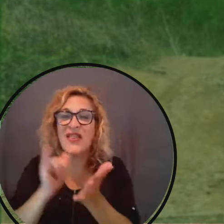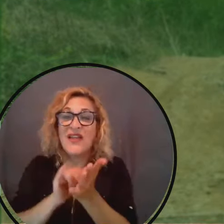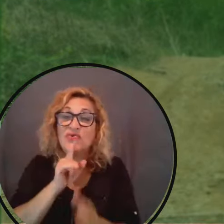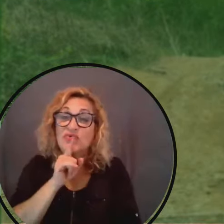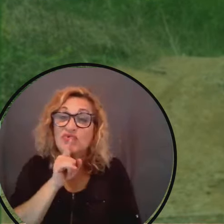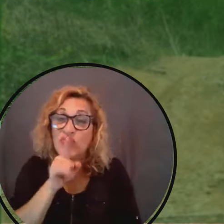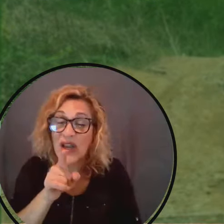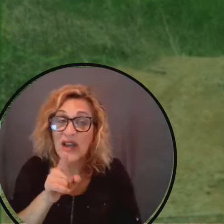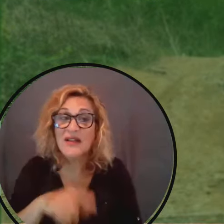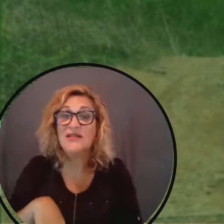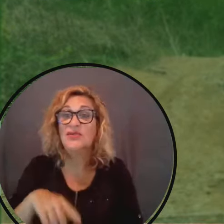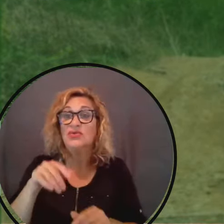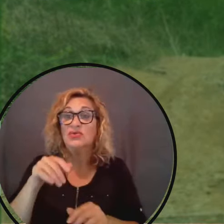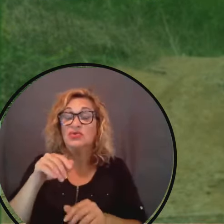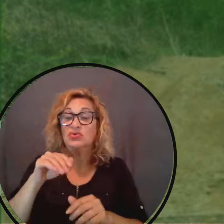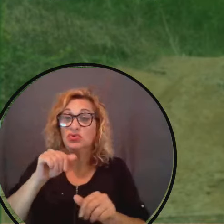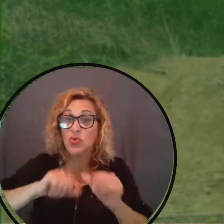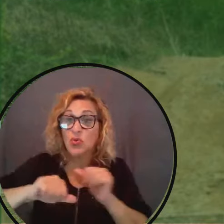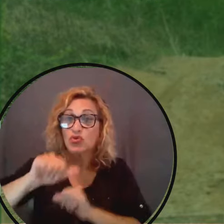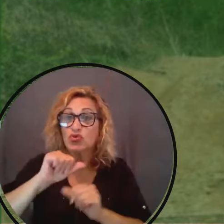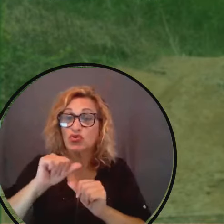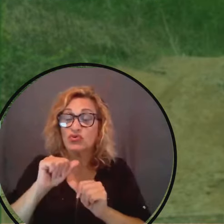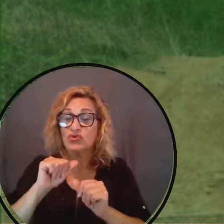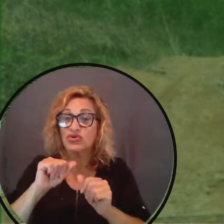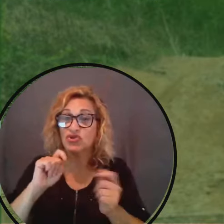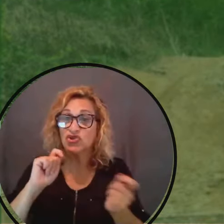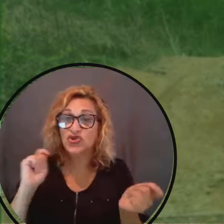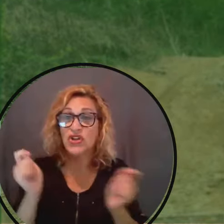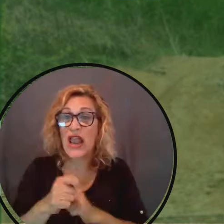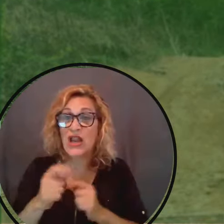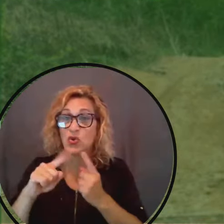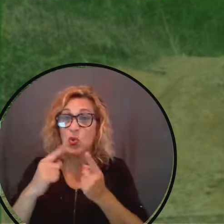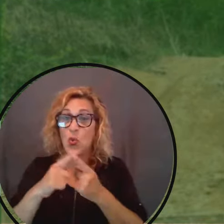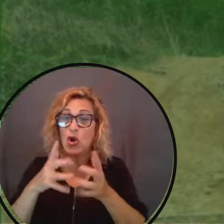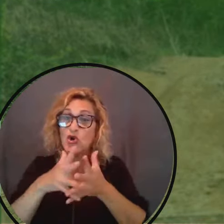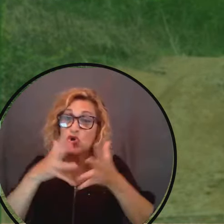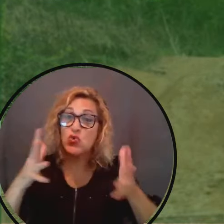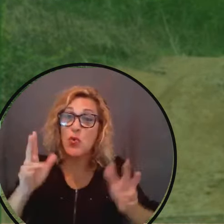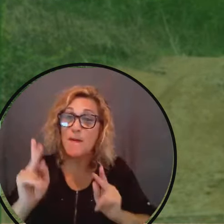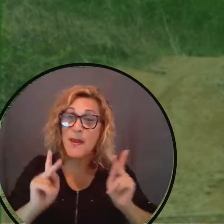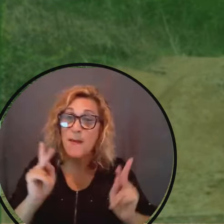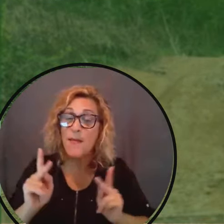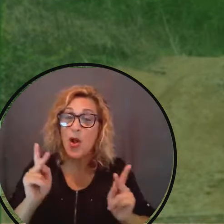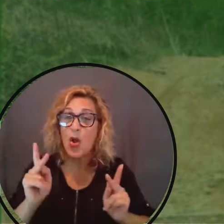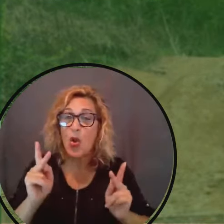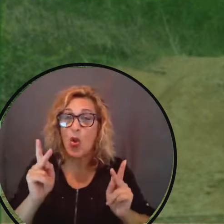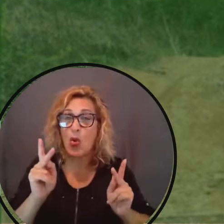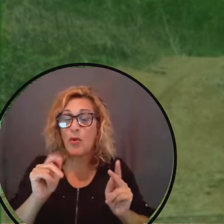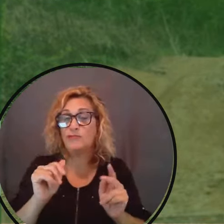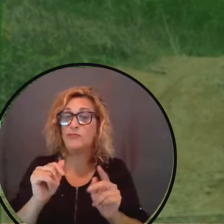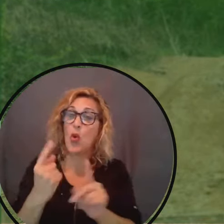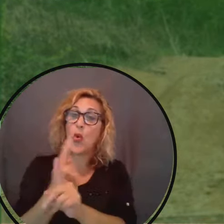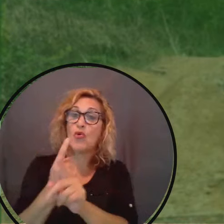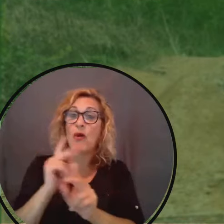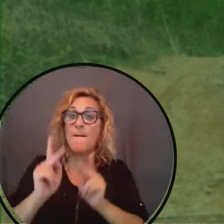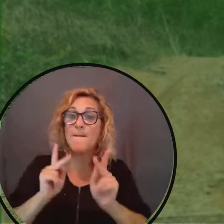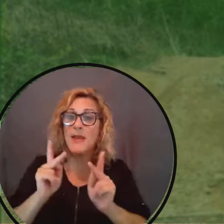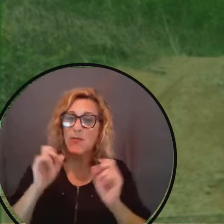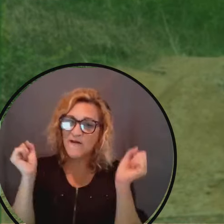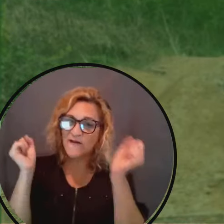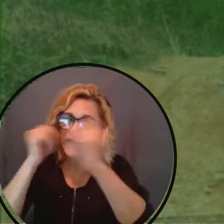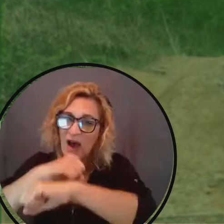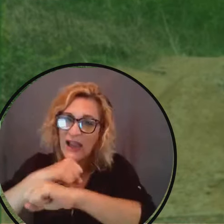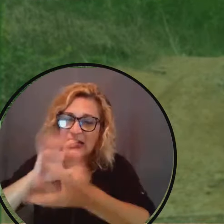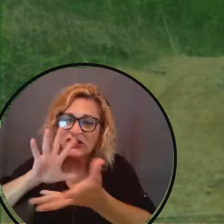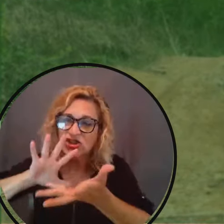know, that social change happens when huge numbers of ordinary people organize to fight back and to disrupt what's